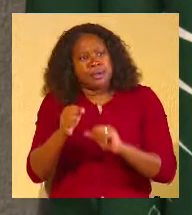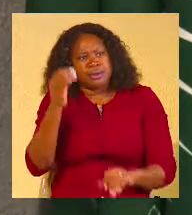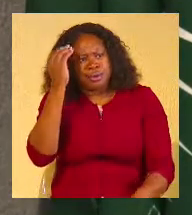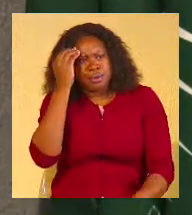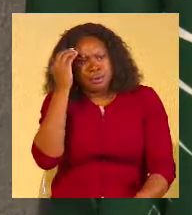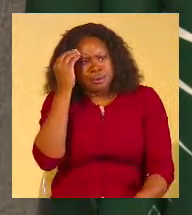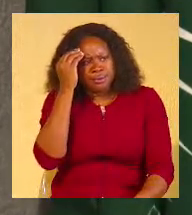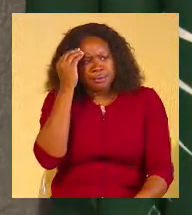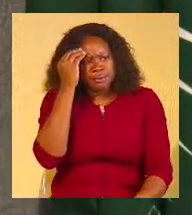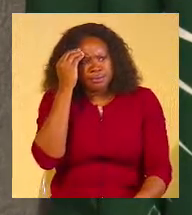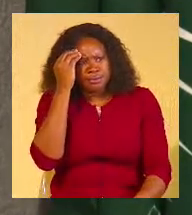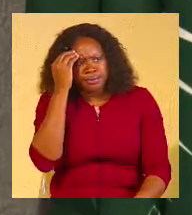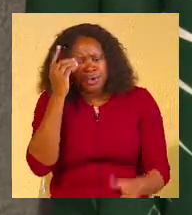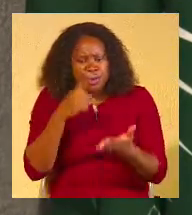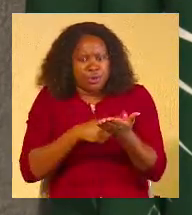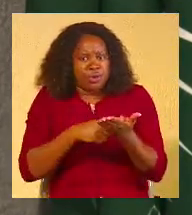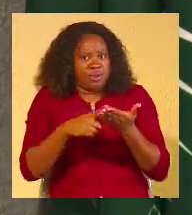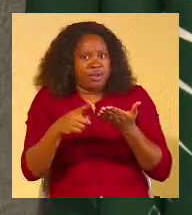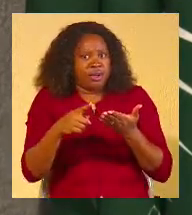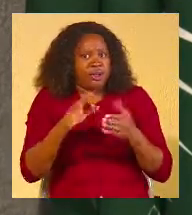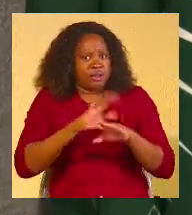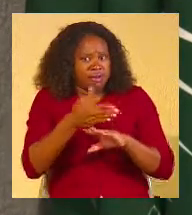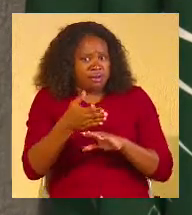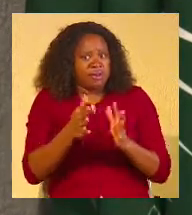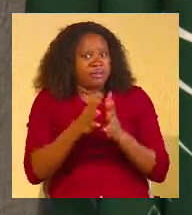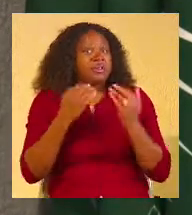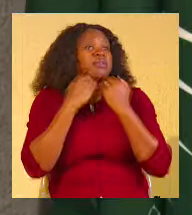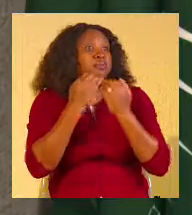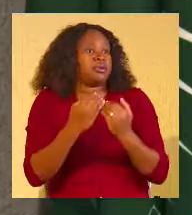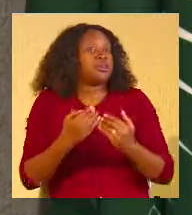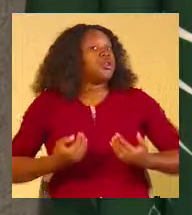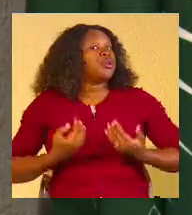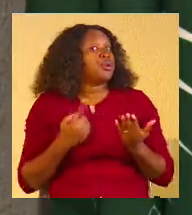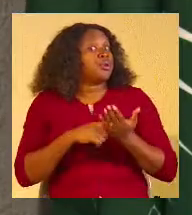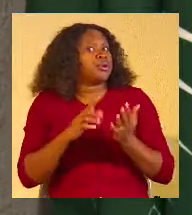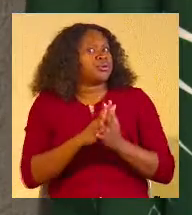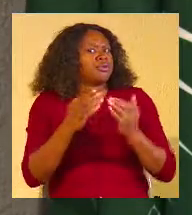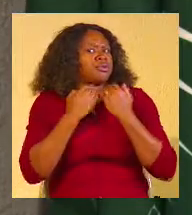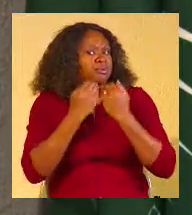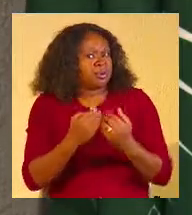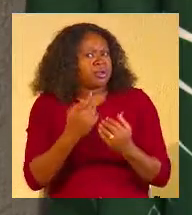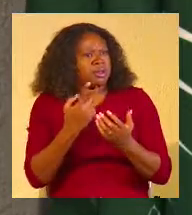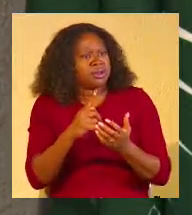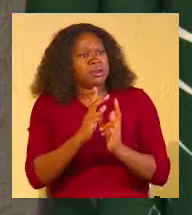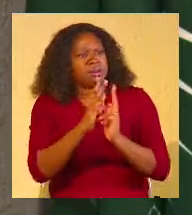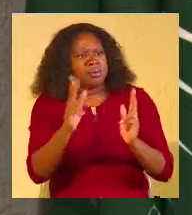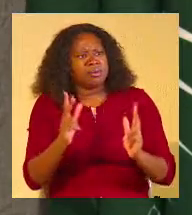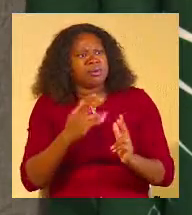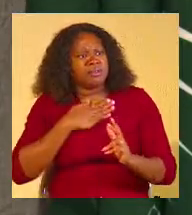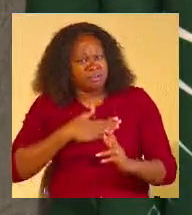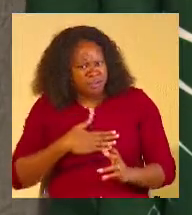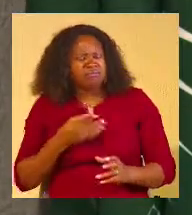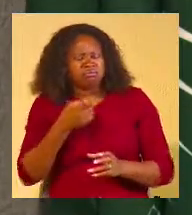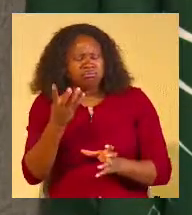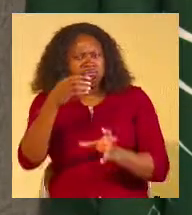I think a week like this is important, because we have to let young people own the response to this. They have to feel like they're part